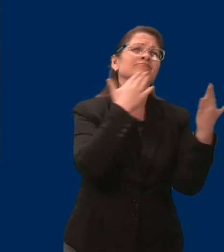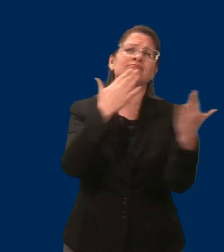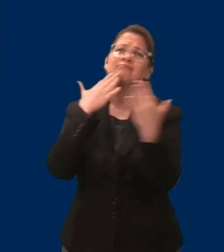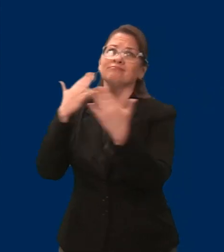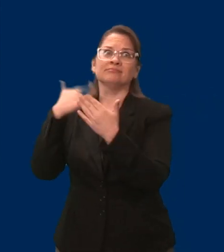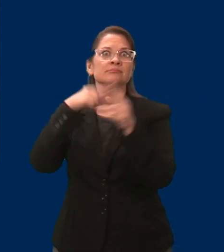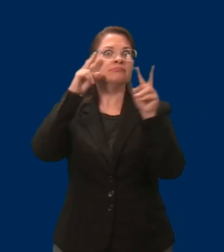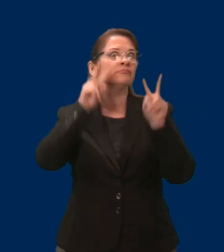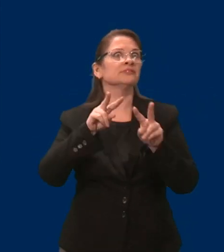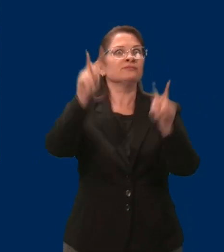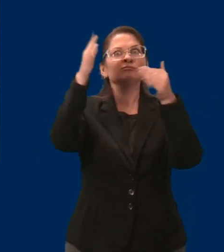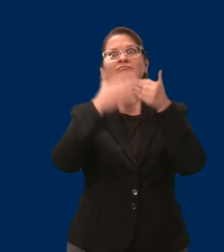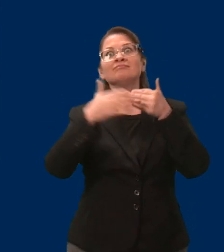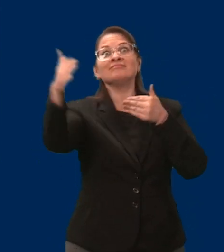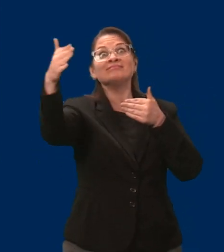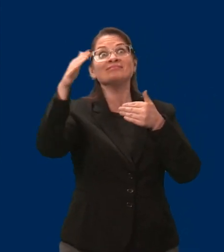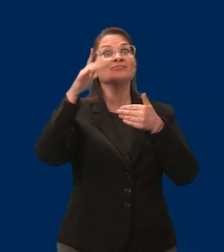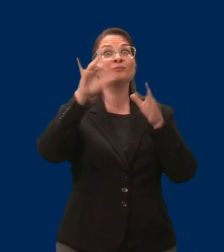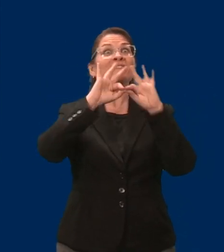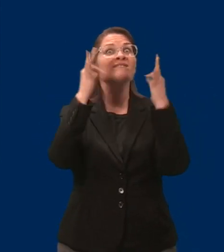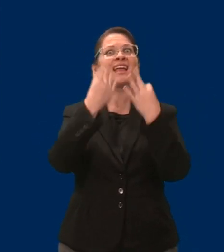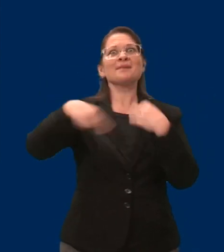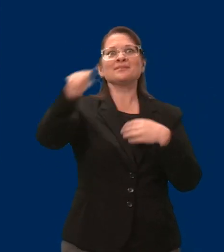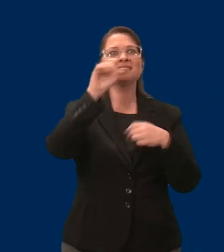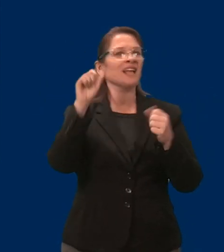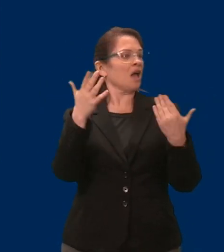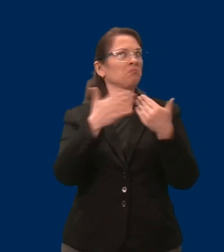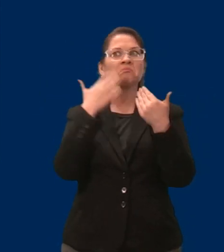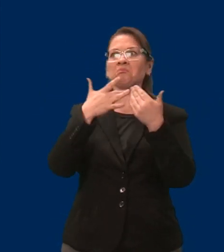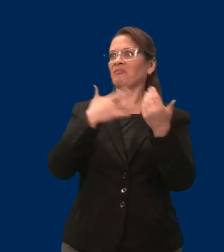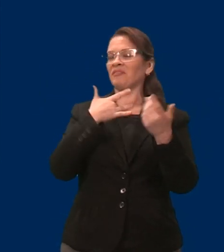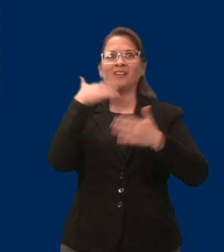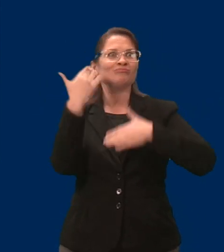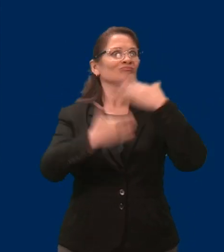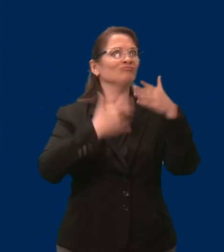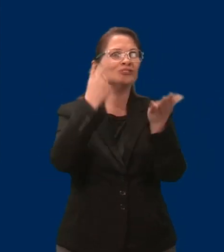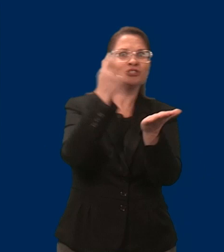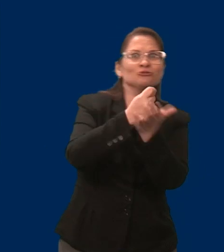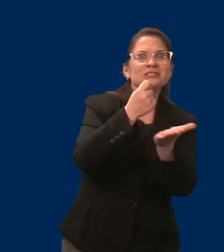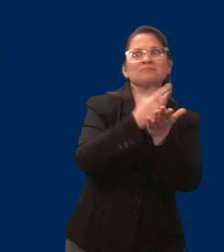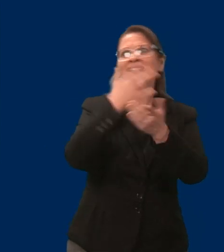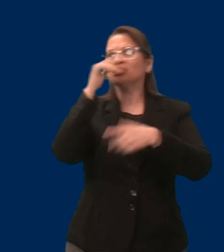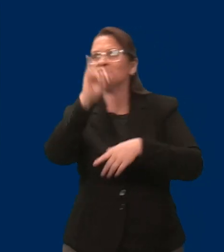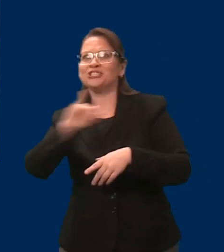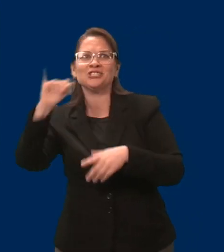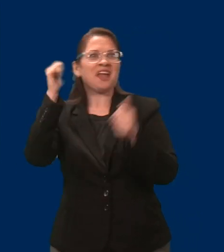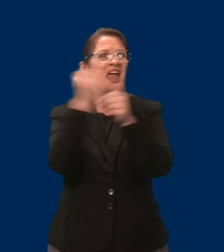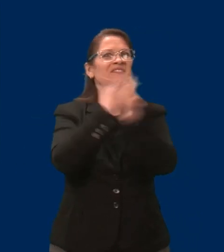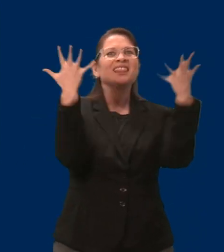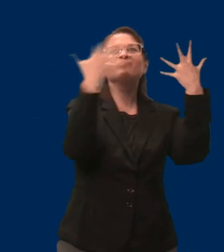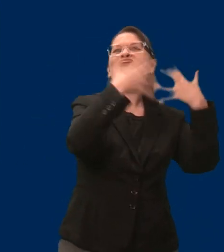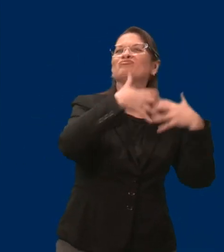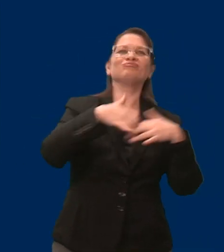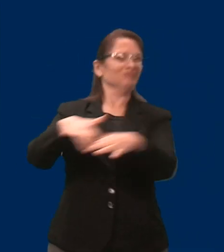rare diseases are able to access the healthcare they need and deserve.